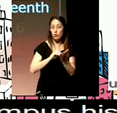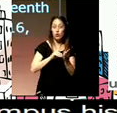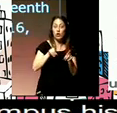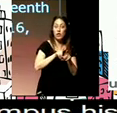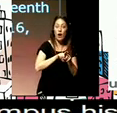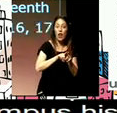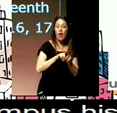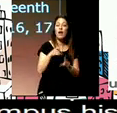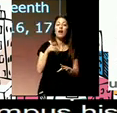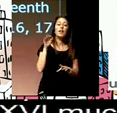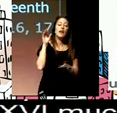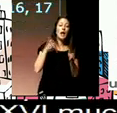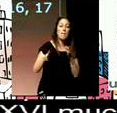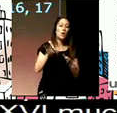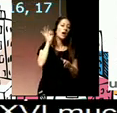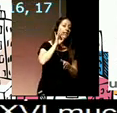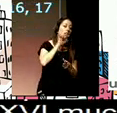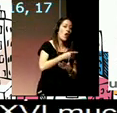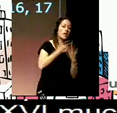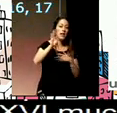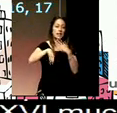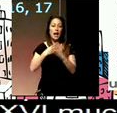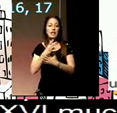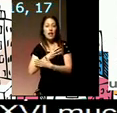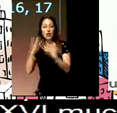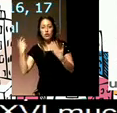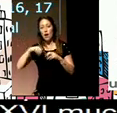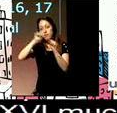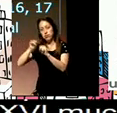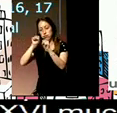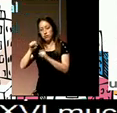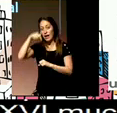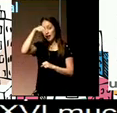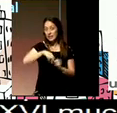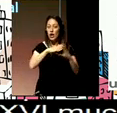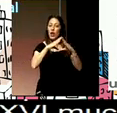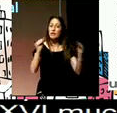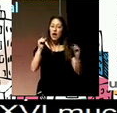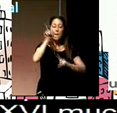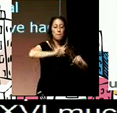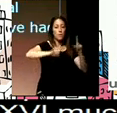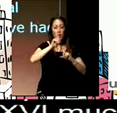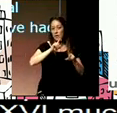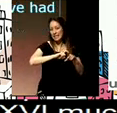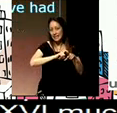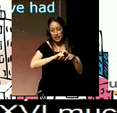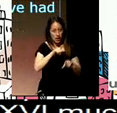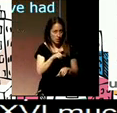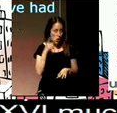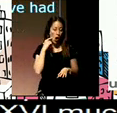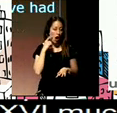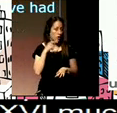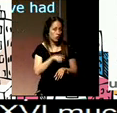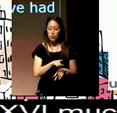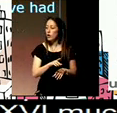usual typical problems that a university of this type would have had with access to the buildings. Of note is